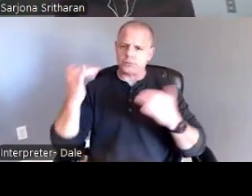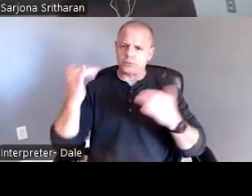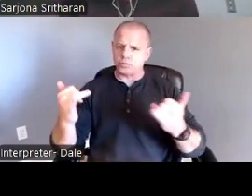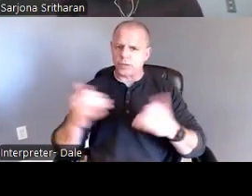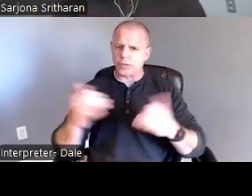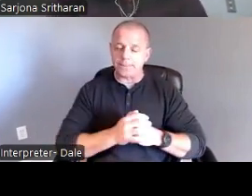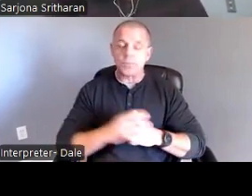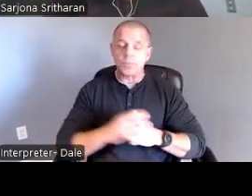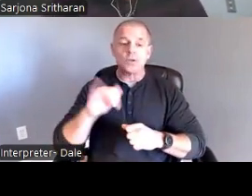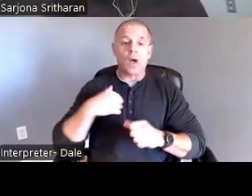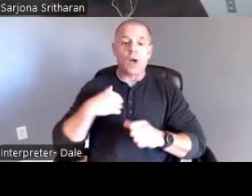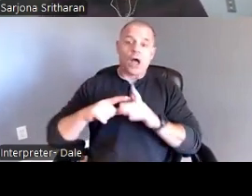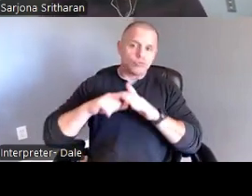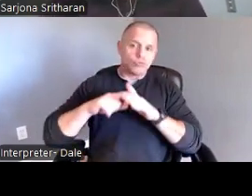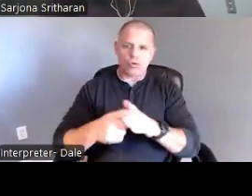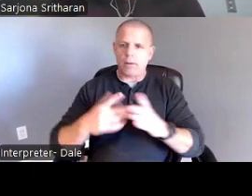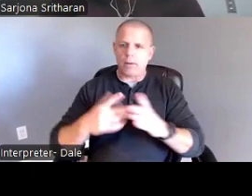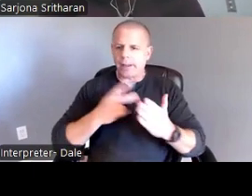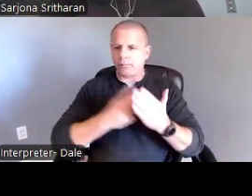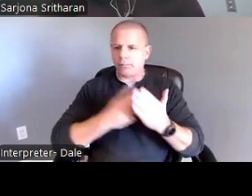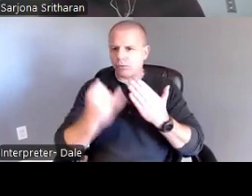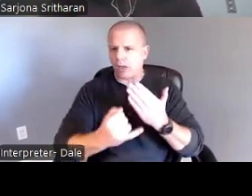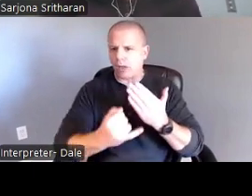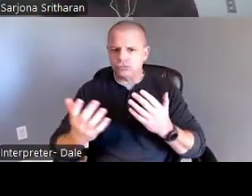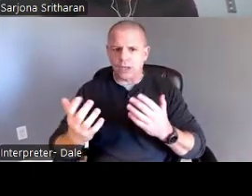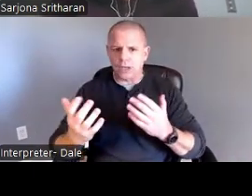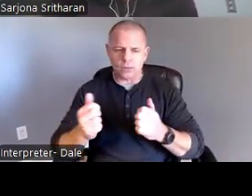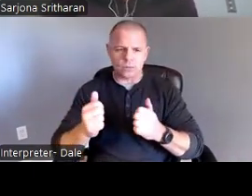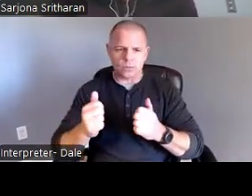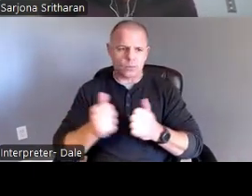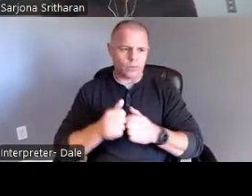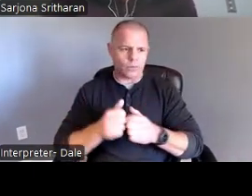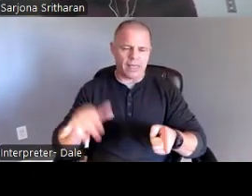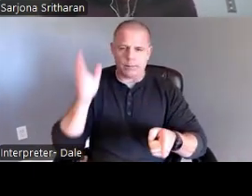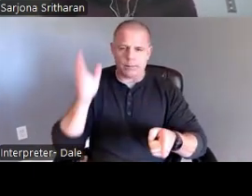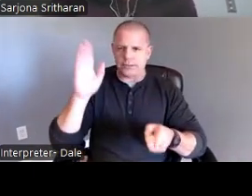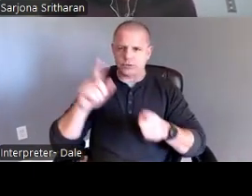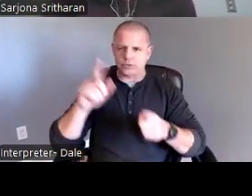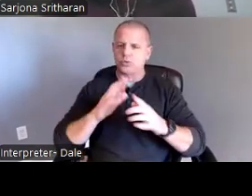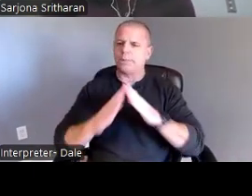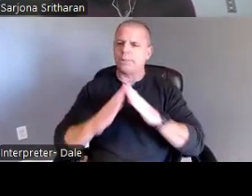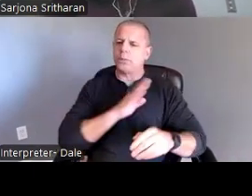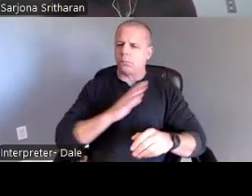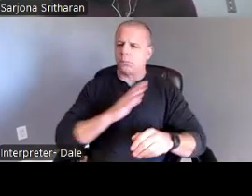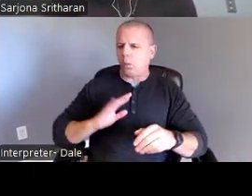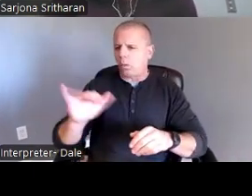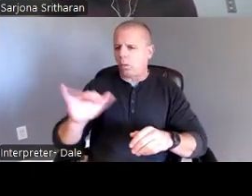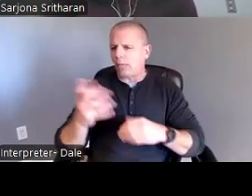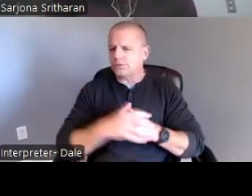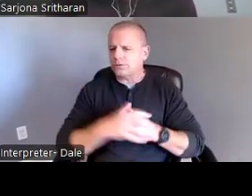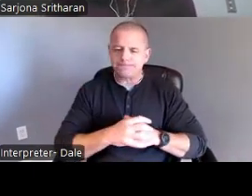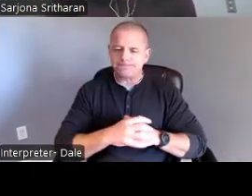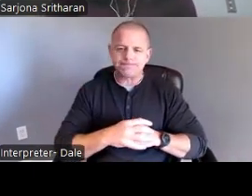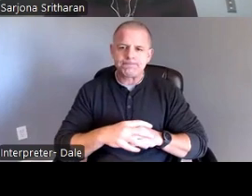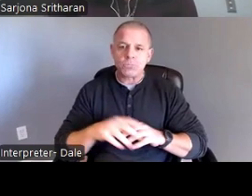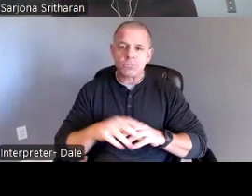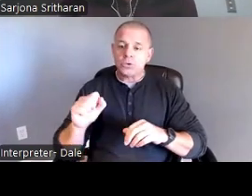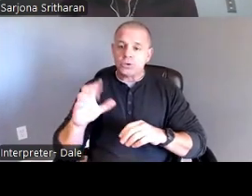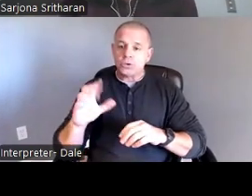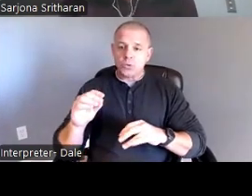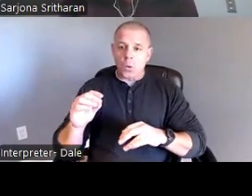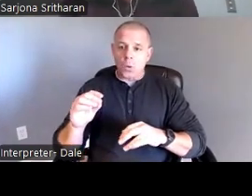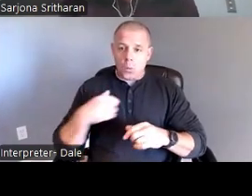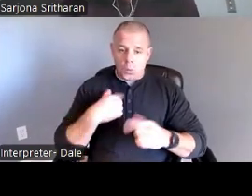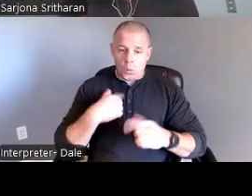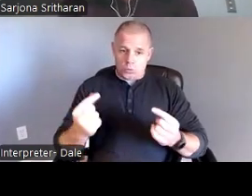also began my project with a presentation to a community board as well. So what I did in